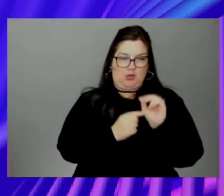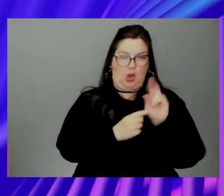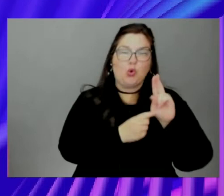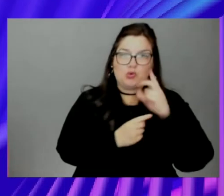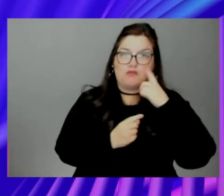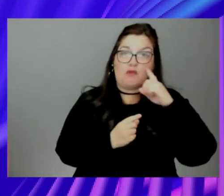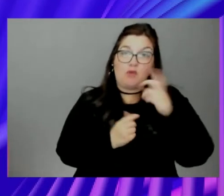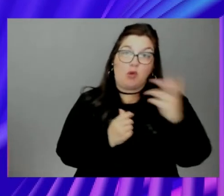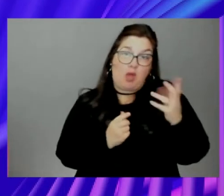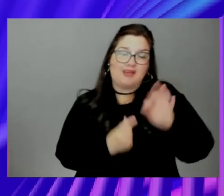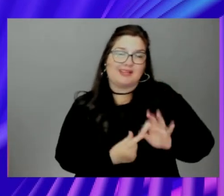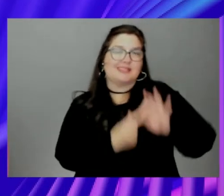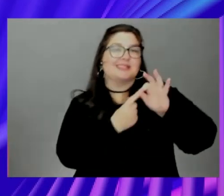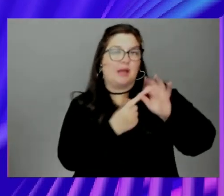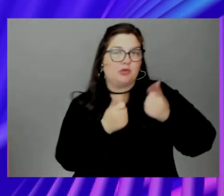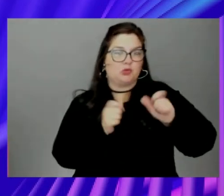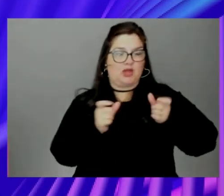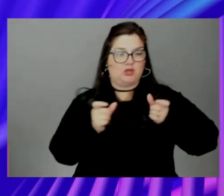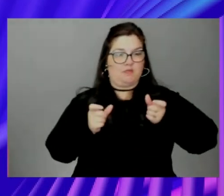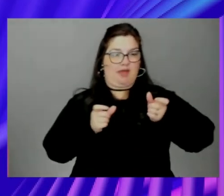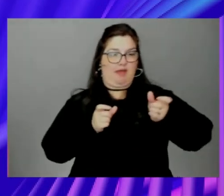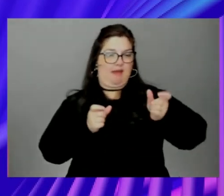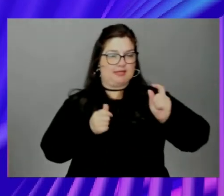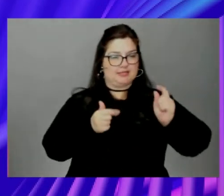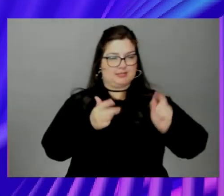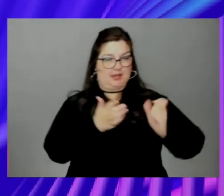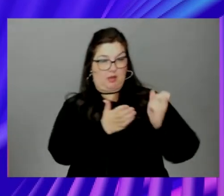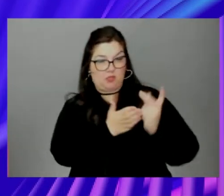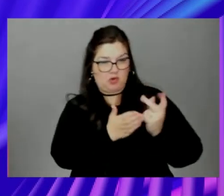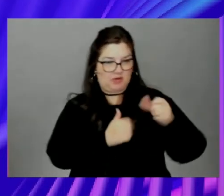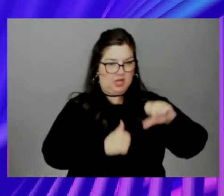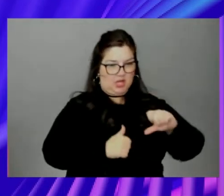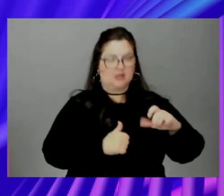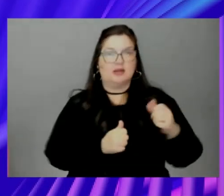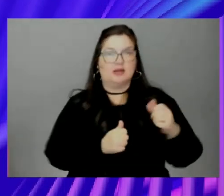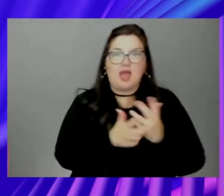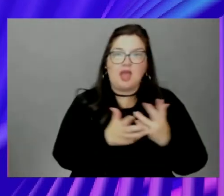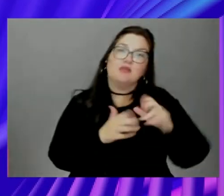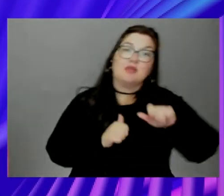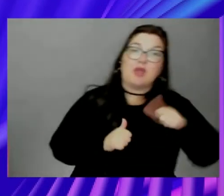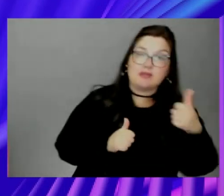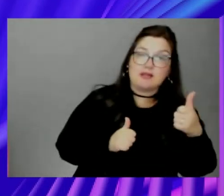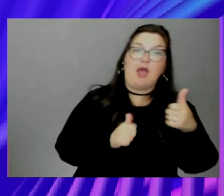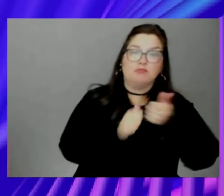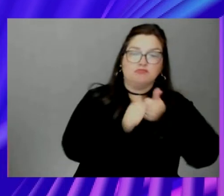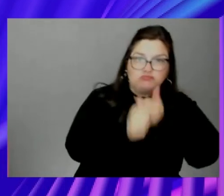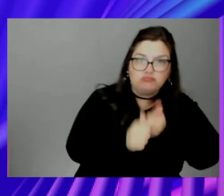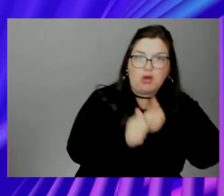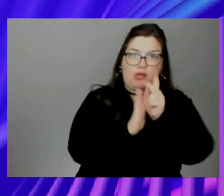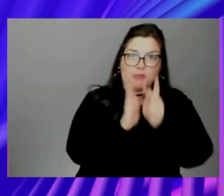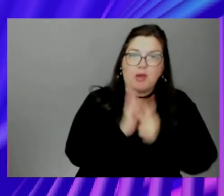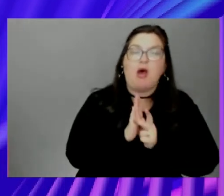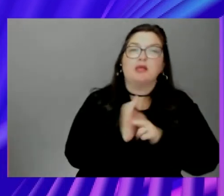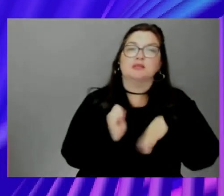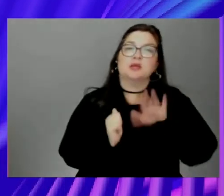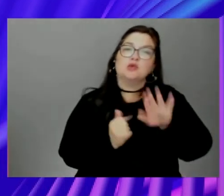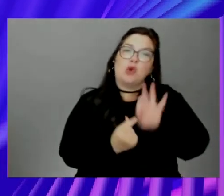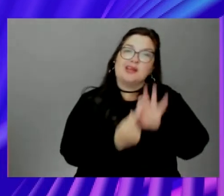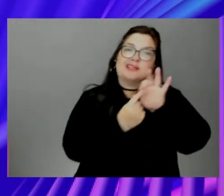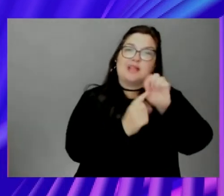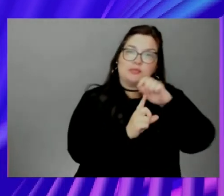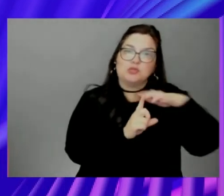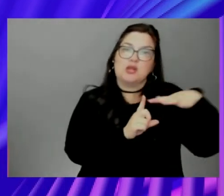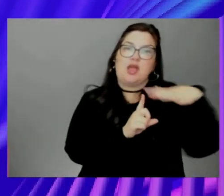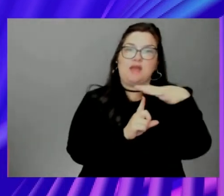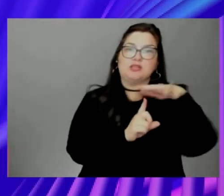manage as exceptions so that everything else is managed to the policy, right? And so your exceptions environment is going to be a standalone. It's going